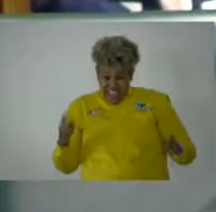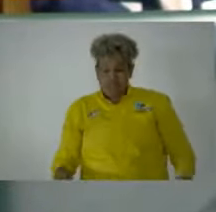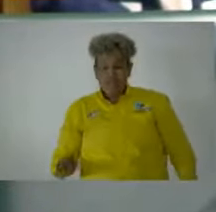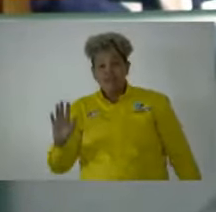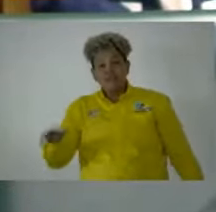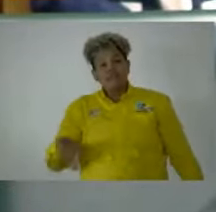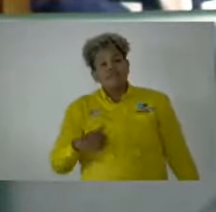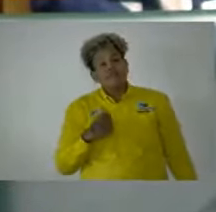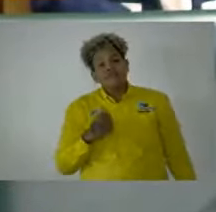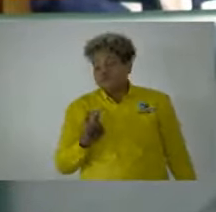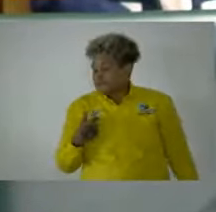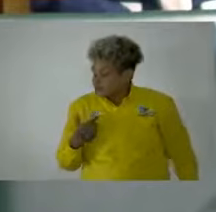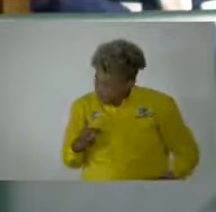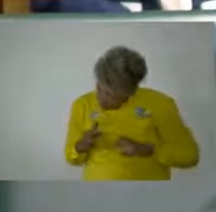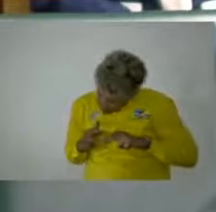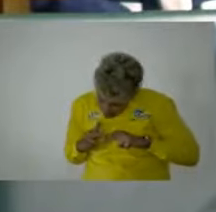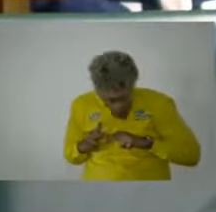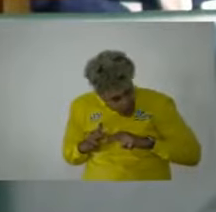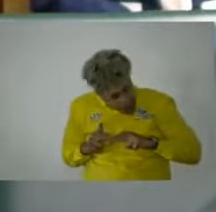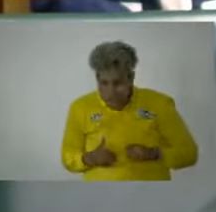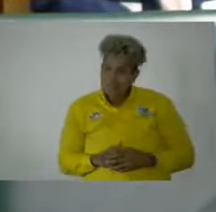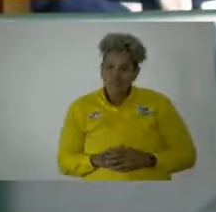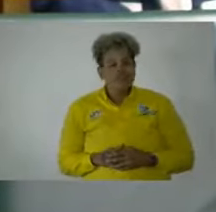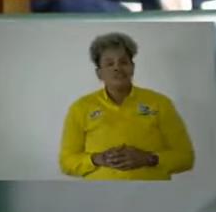dog nyam we suffer.